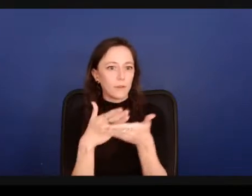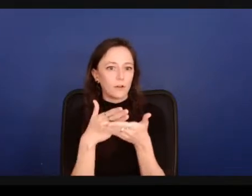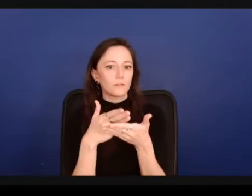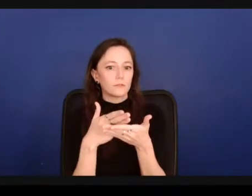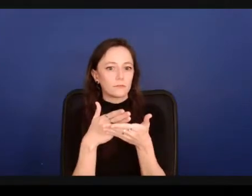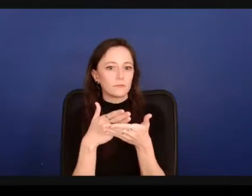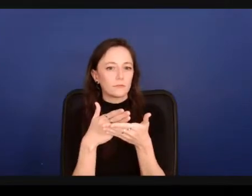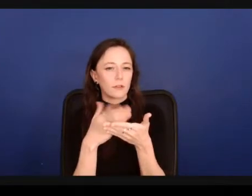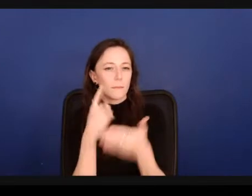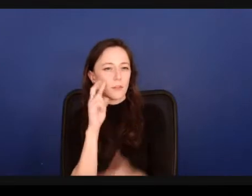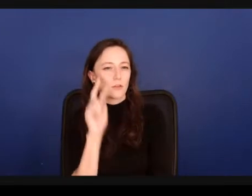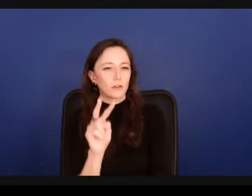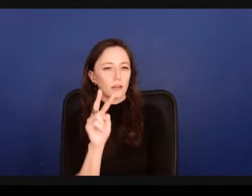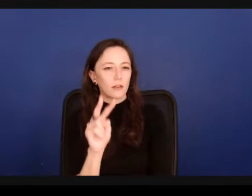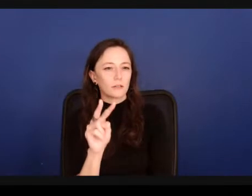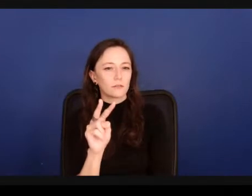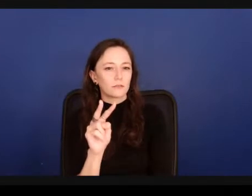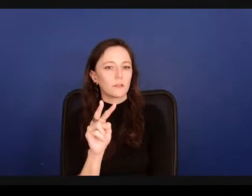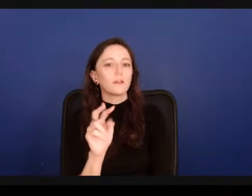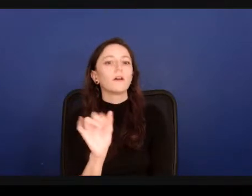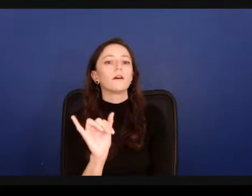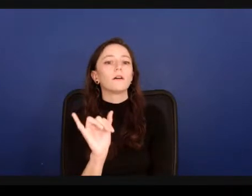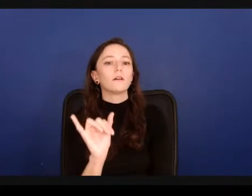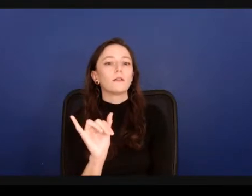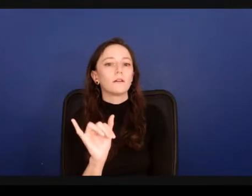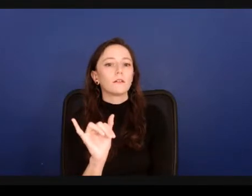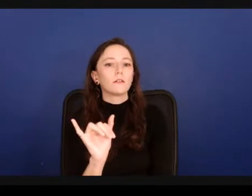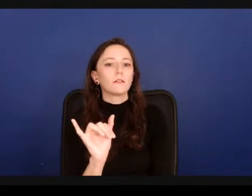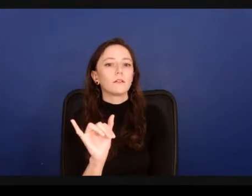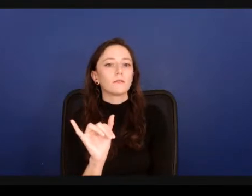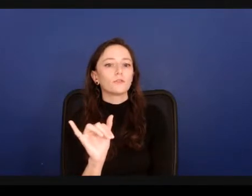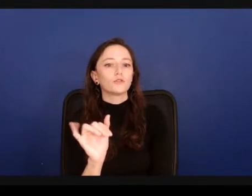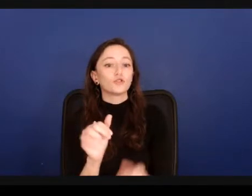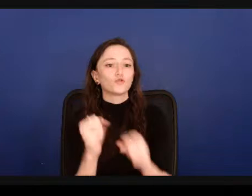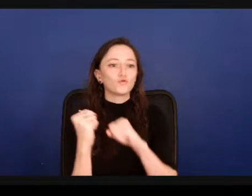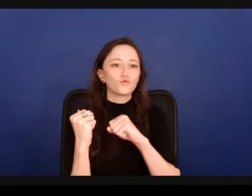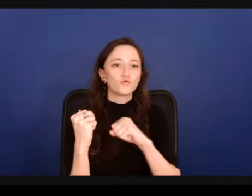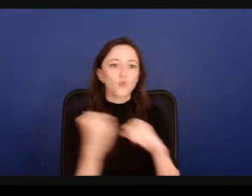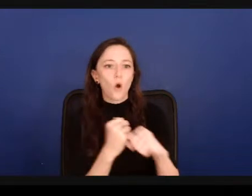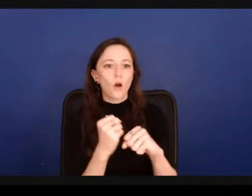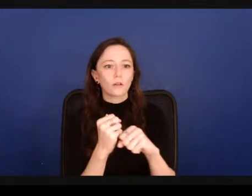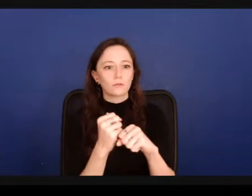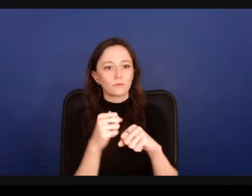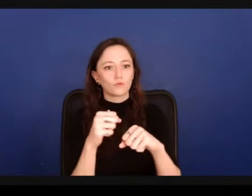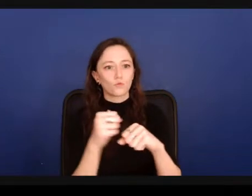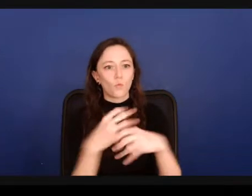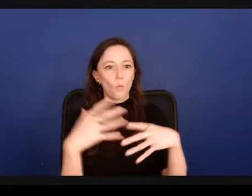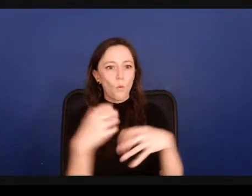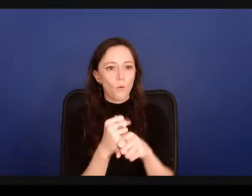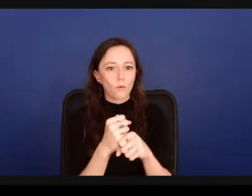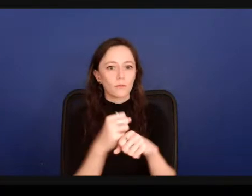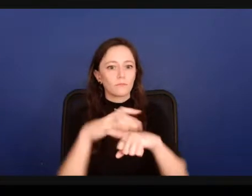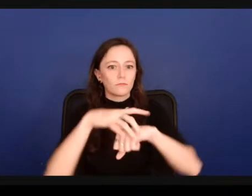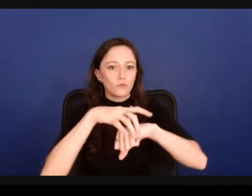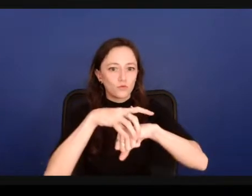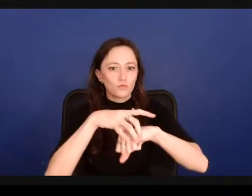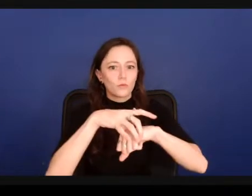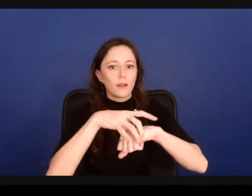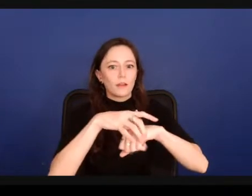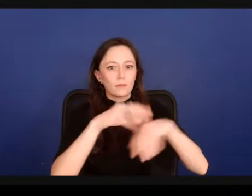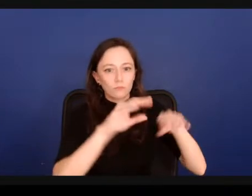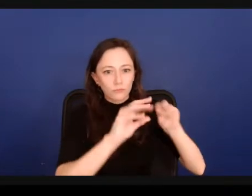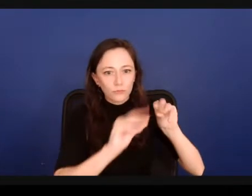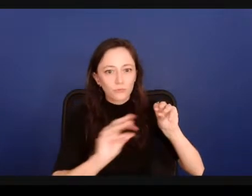a little further down. The strong swarm of earthquakes and rapid inflation that occurred south of the caldera on those